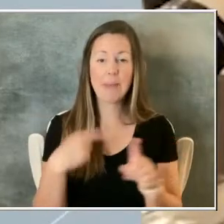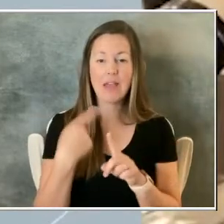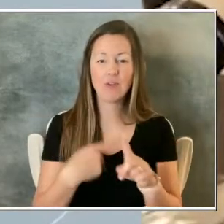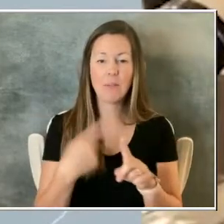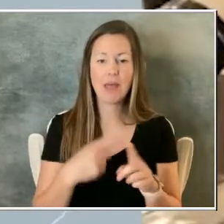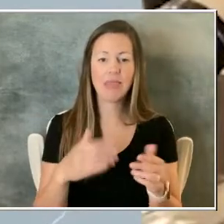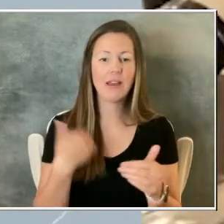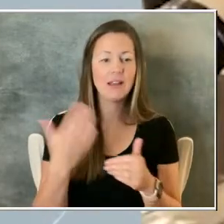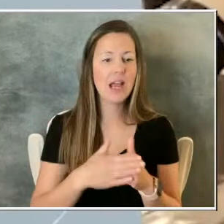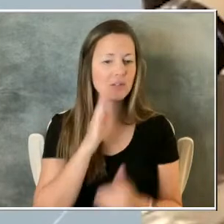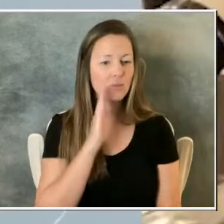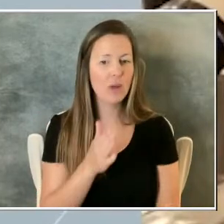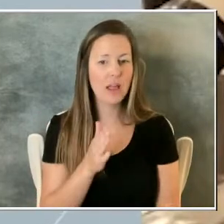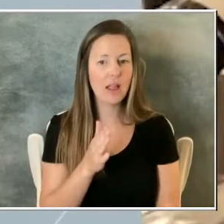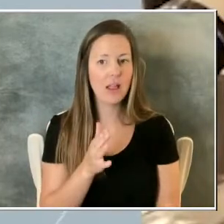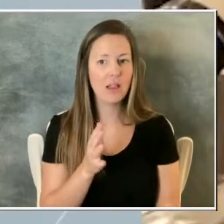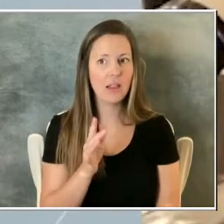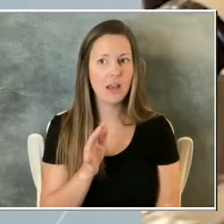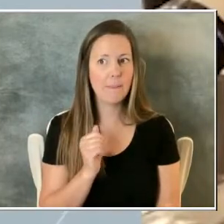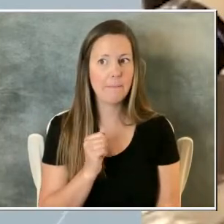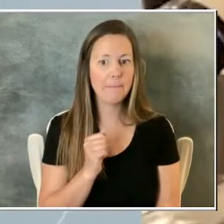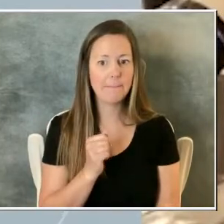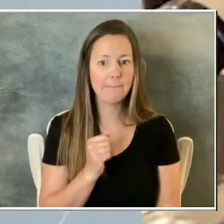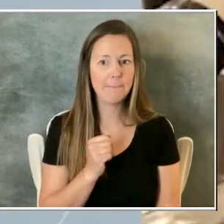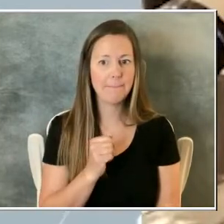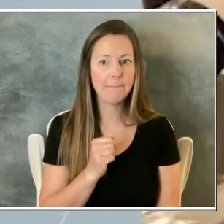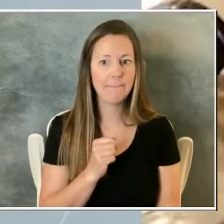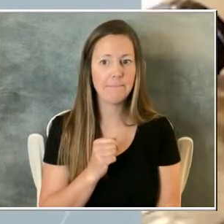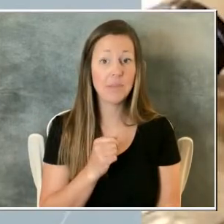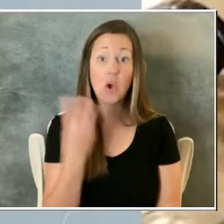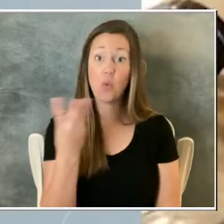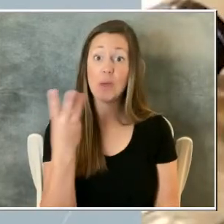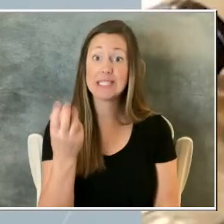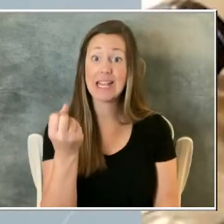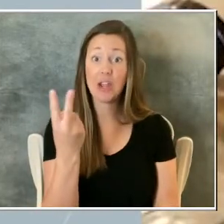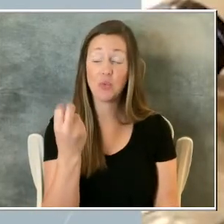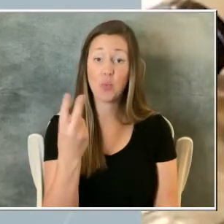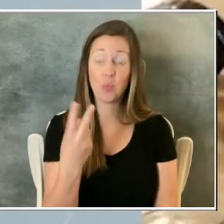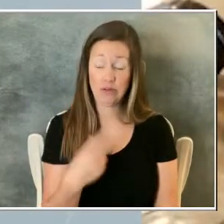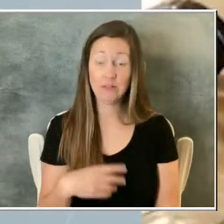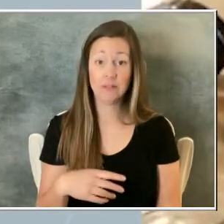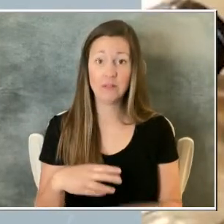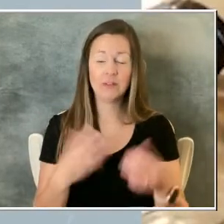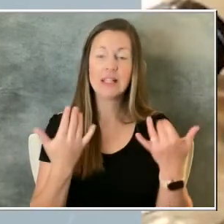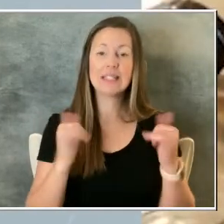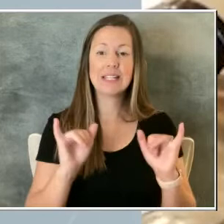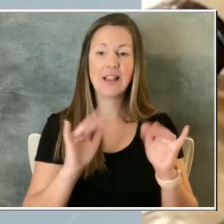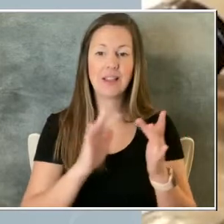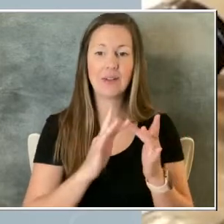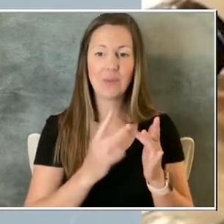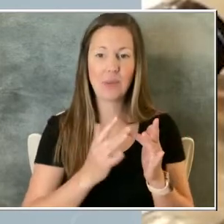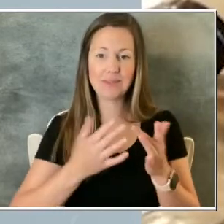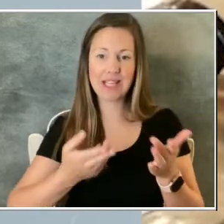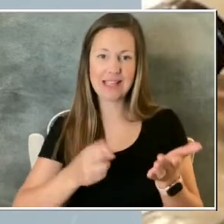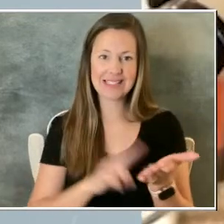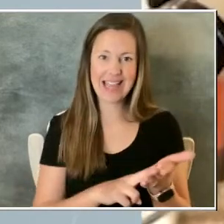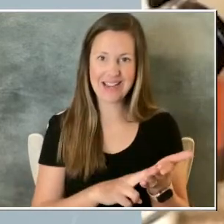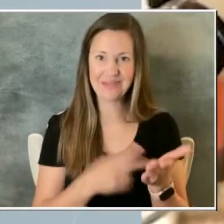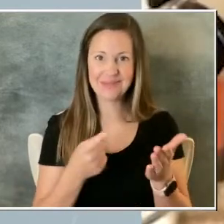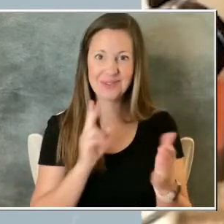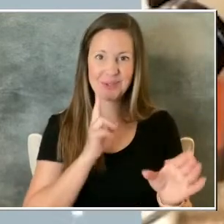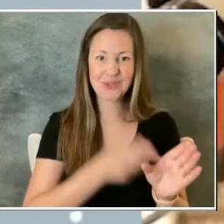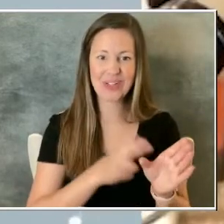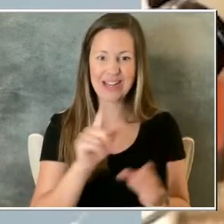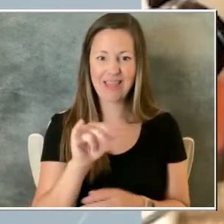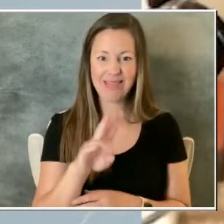happening this coming Wednesday at noon. You can still go to the website and sign up to join me live on Wednesday.